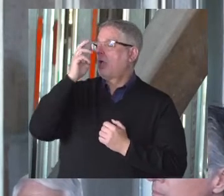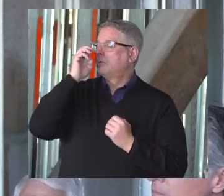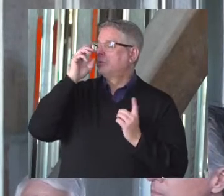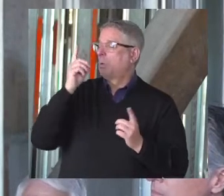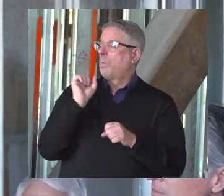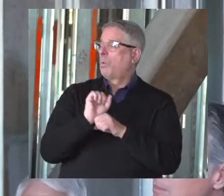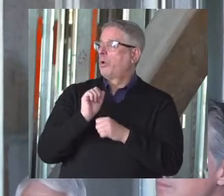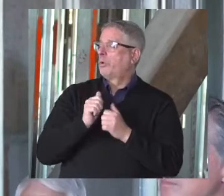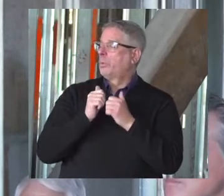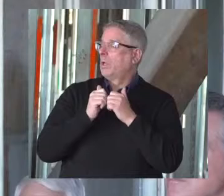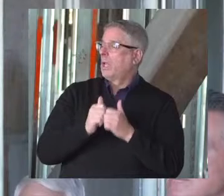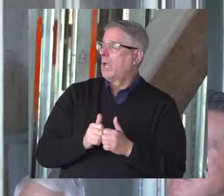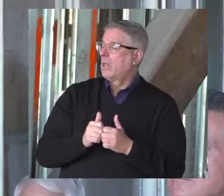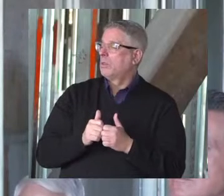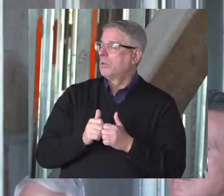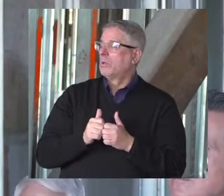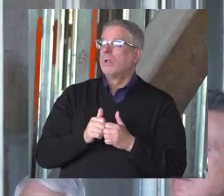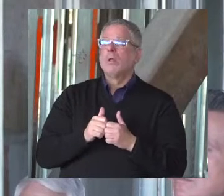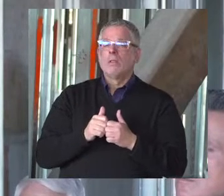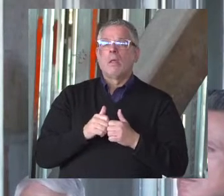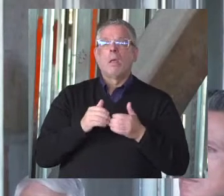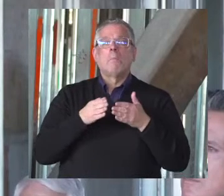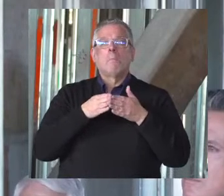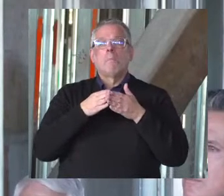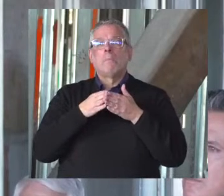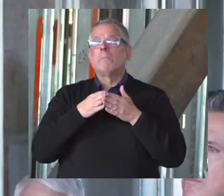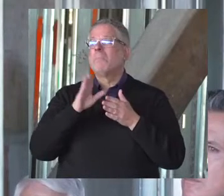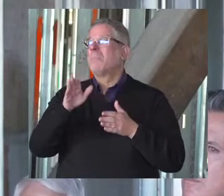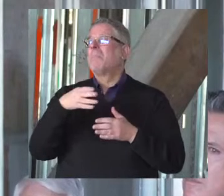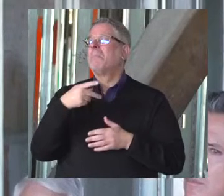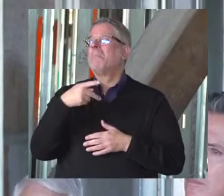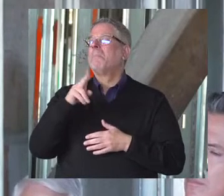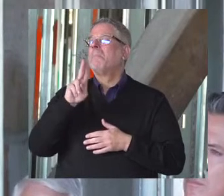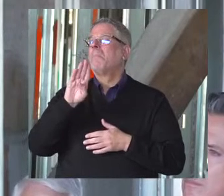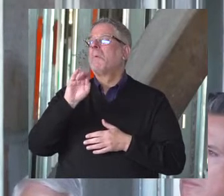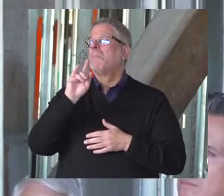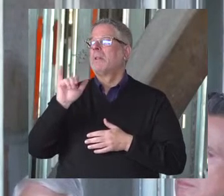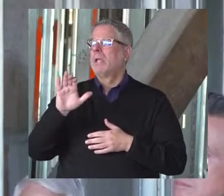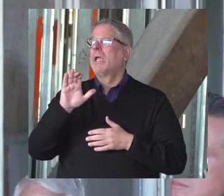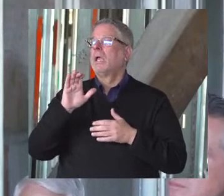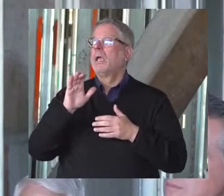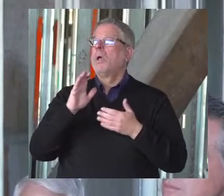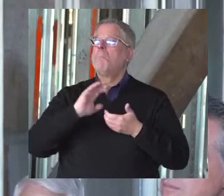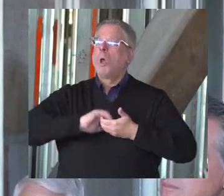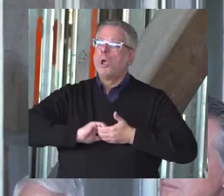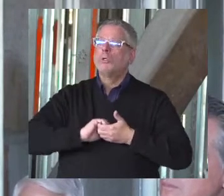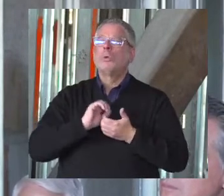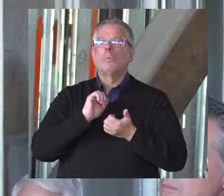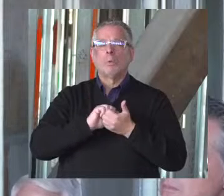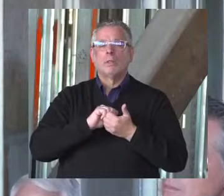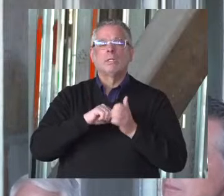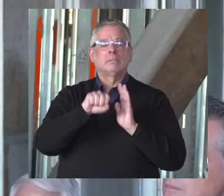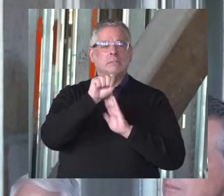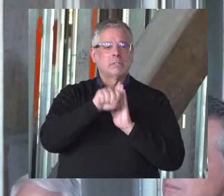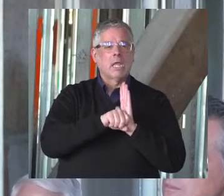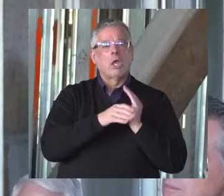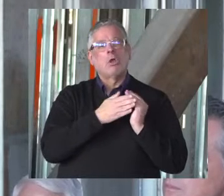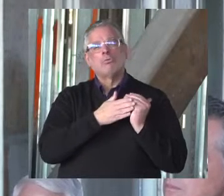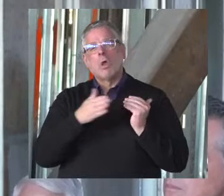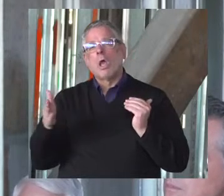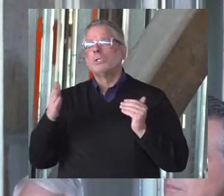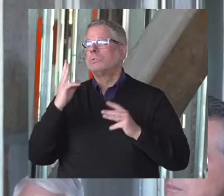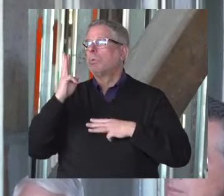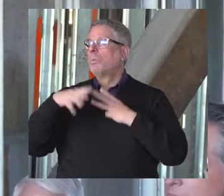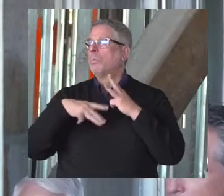and we work together in that case, a public-public partnership to make opportunities available to students from around our state and across the world